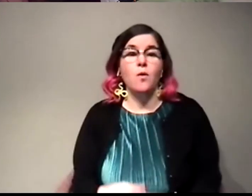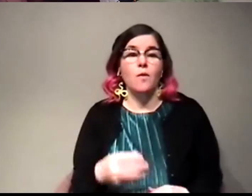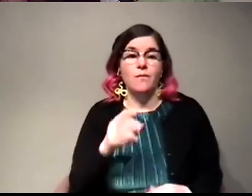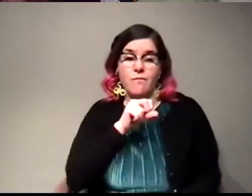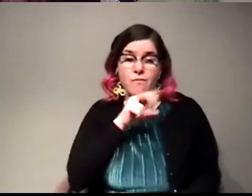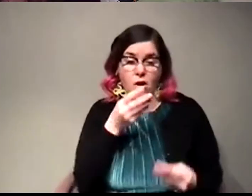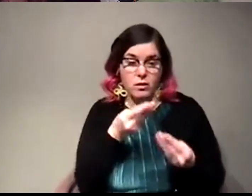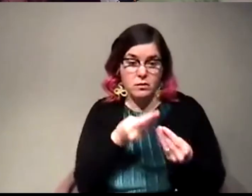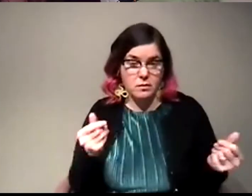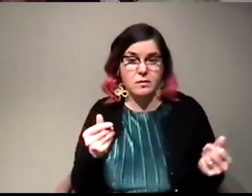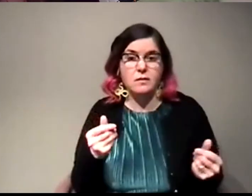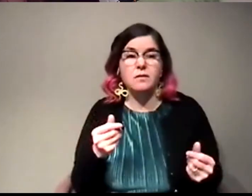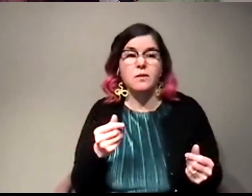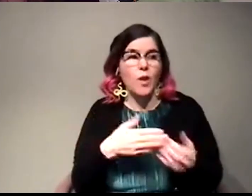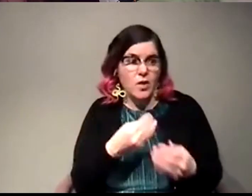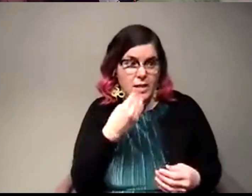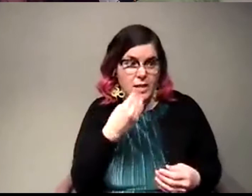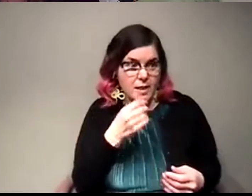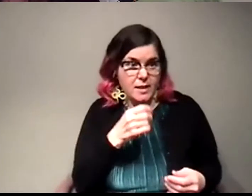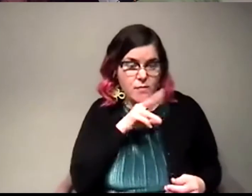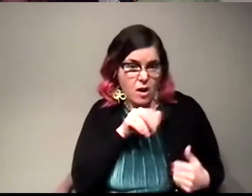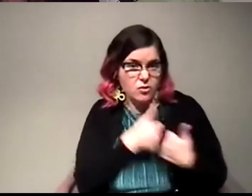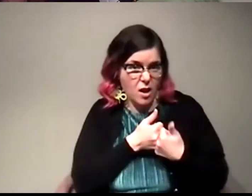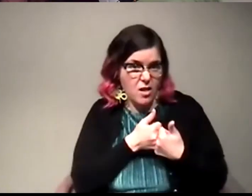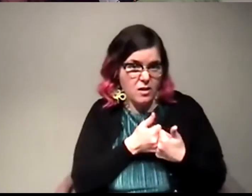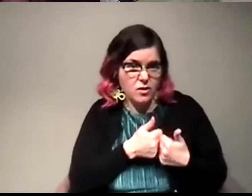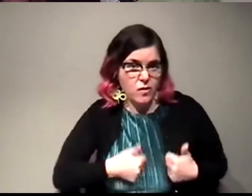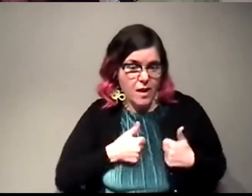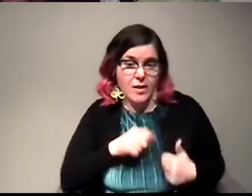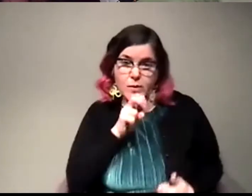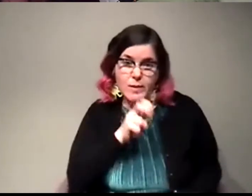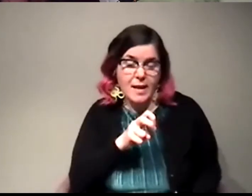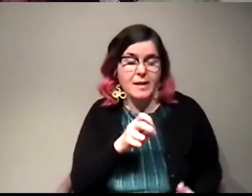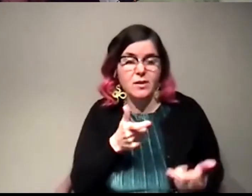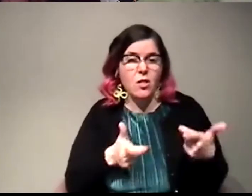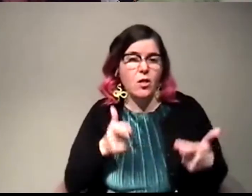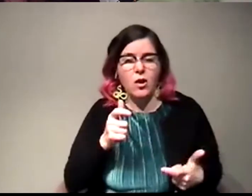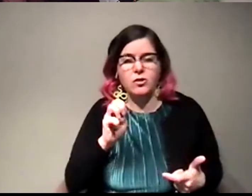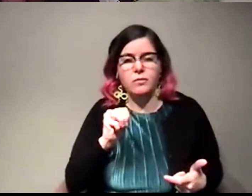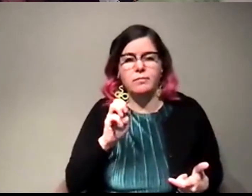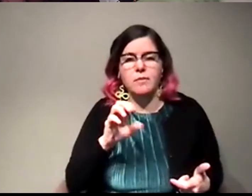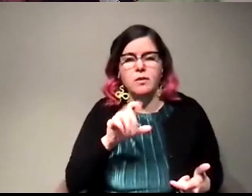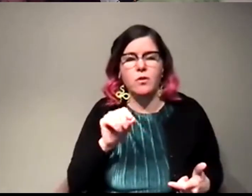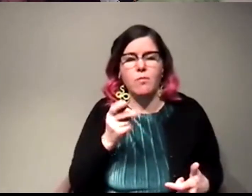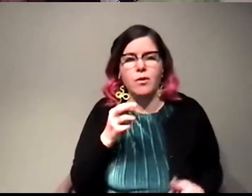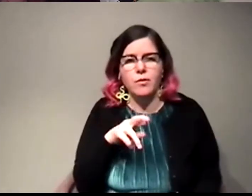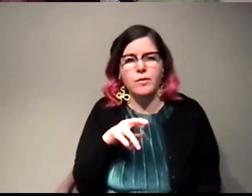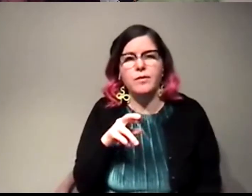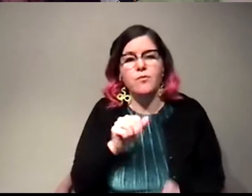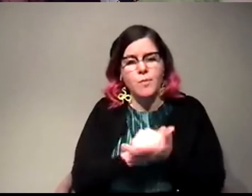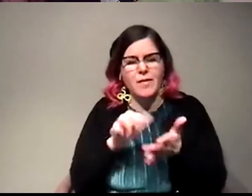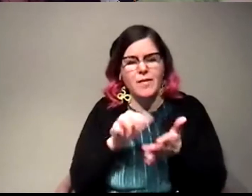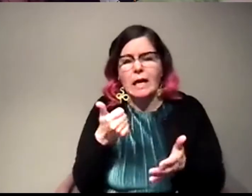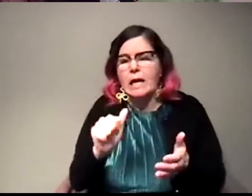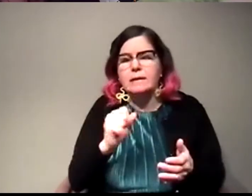cause anything that feeds on frogs to run into challenges surviving. So snakes, you know, these larger mesopredators, removing any species from